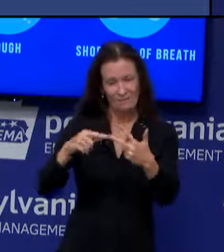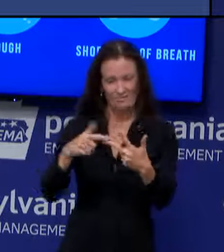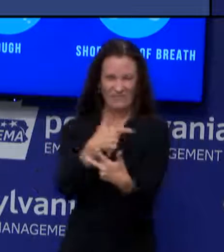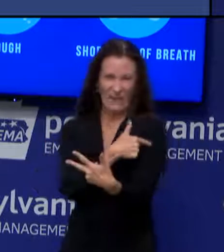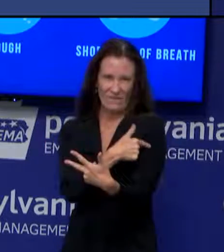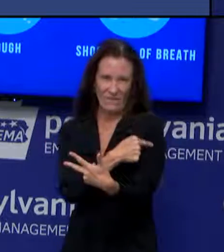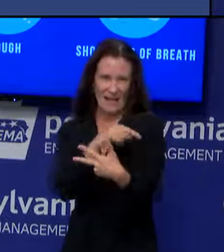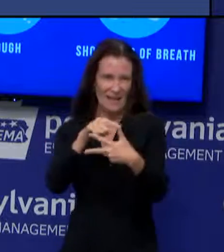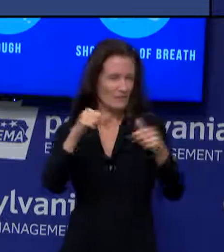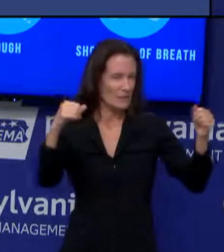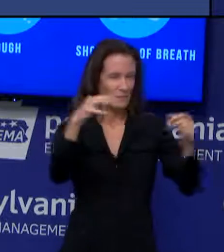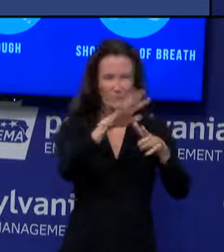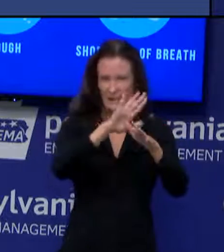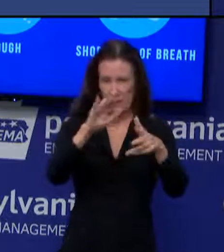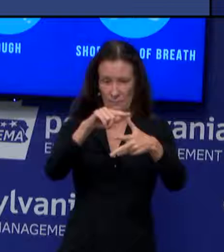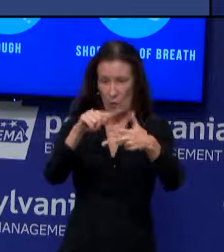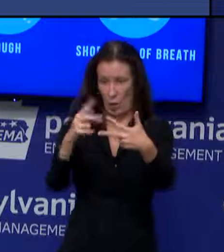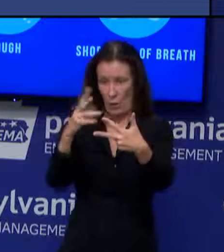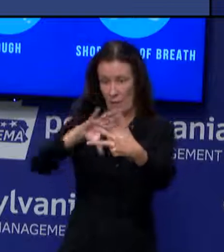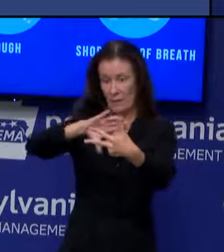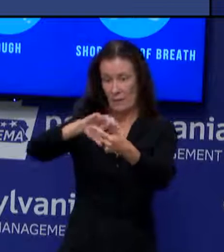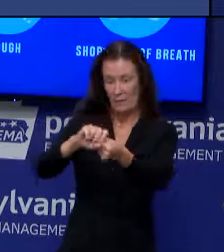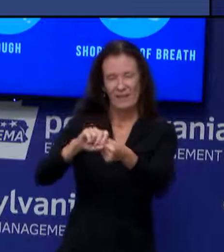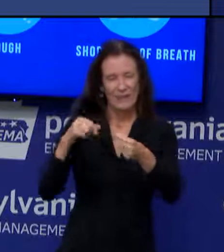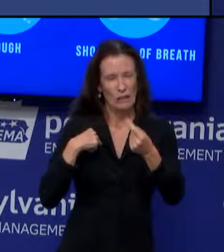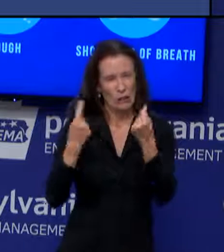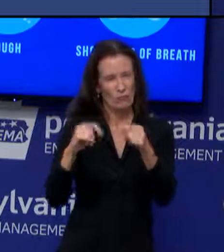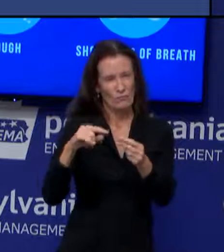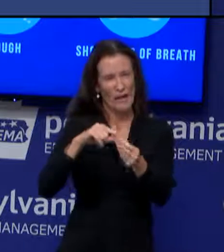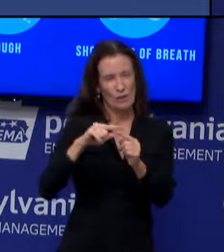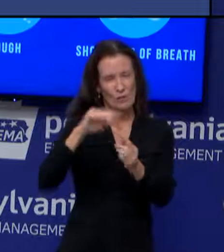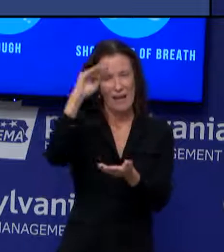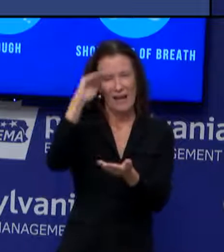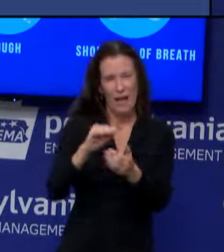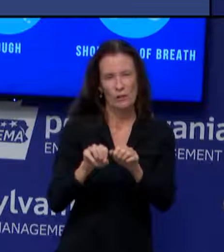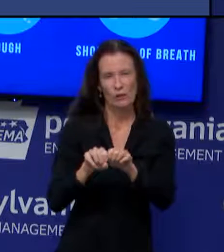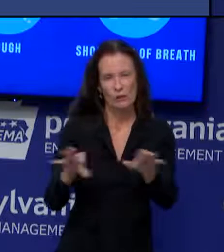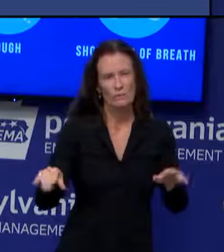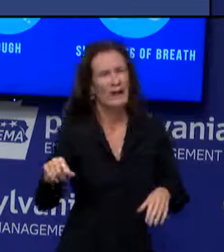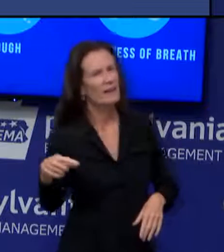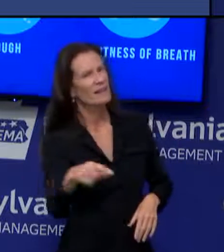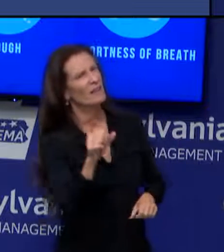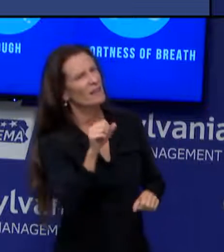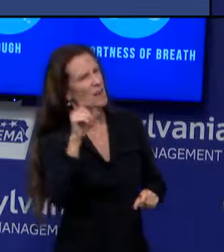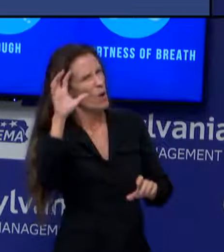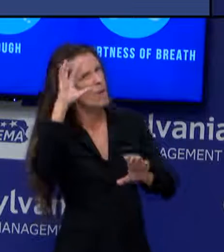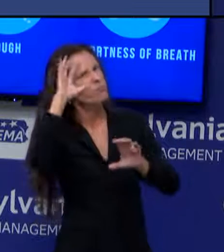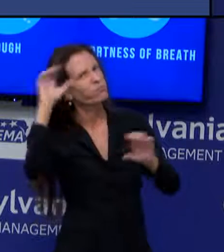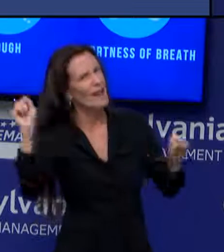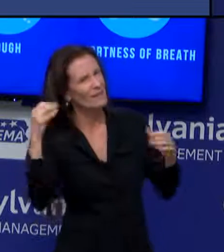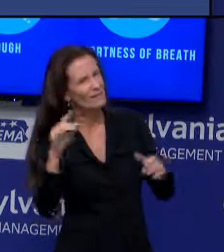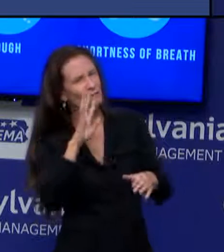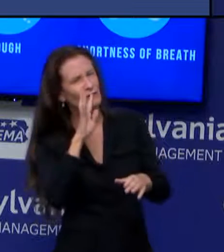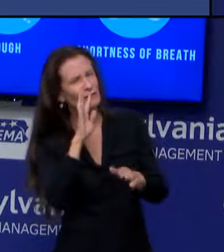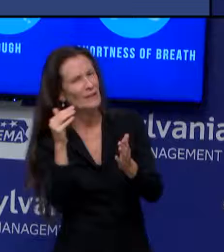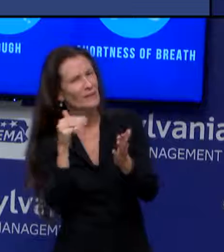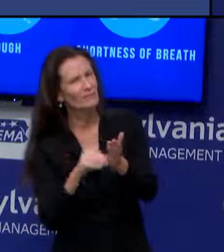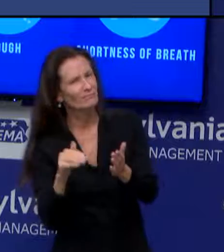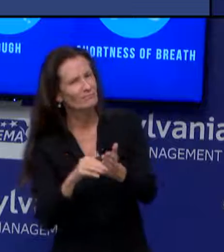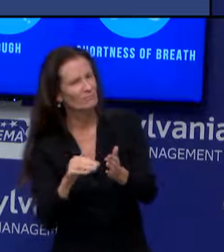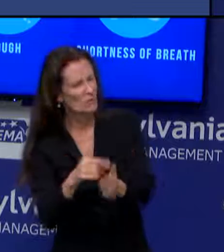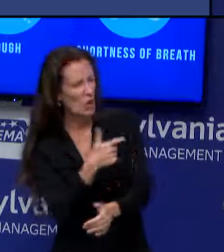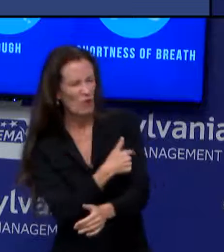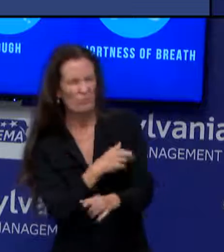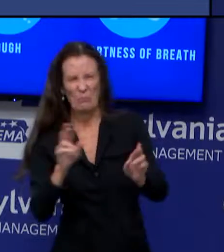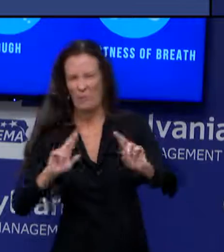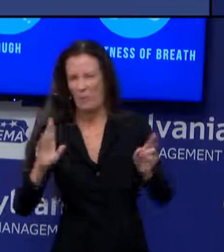president continues to tell the American people, and he doubled down on it last night, that a vaccine will be ready well before the end of the year. What kind of conversations have you had with the